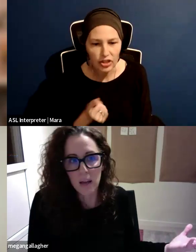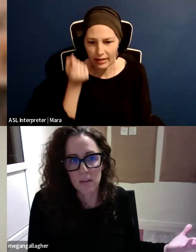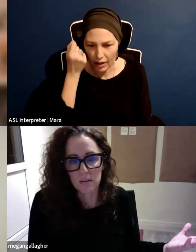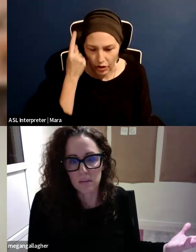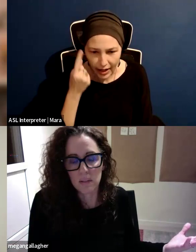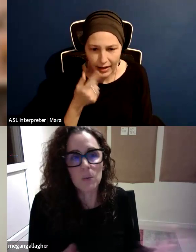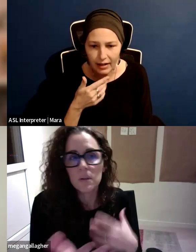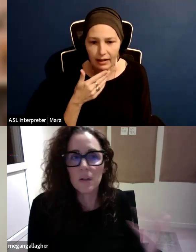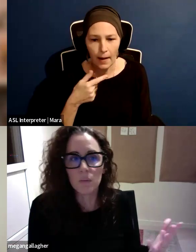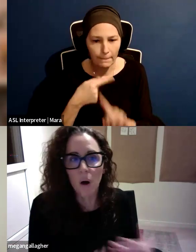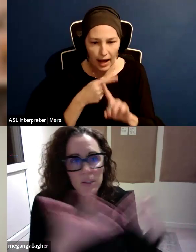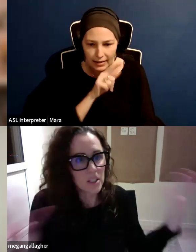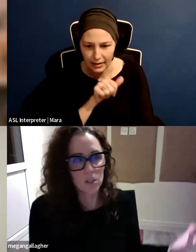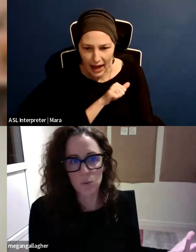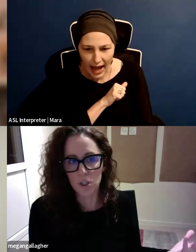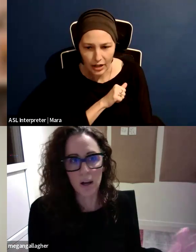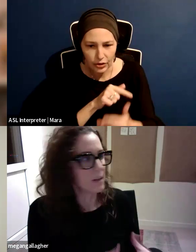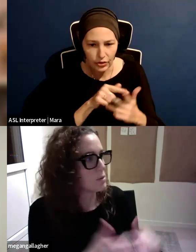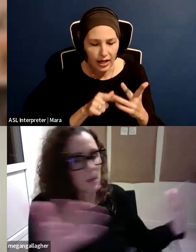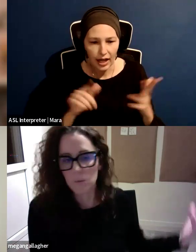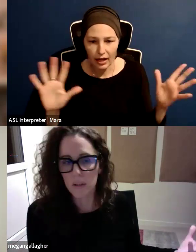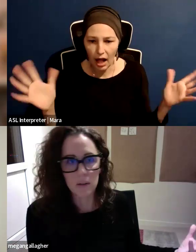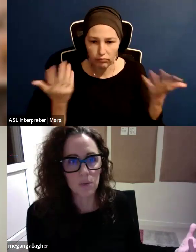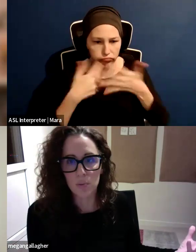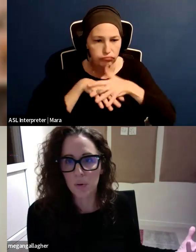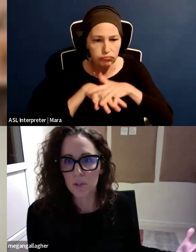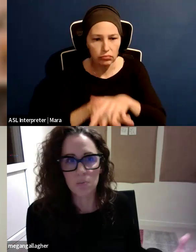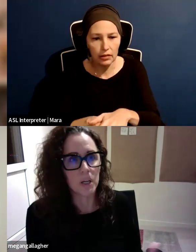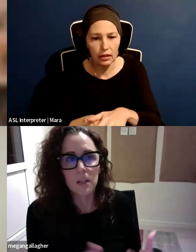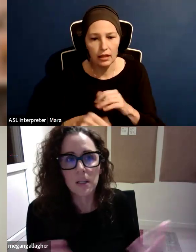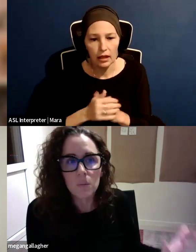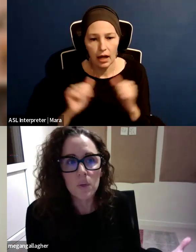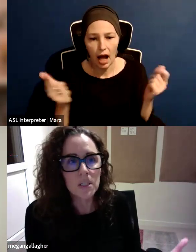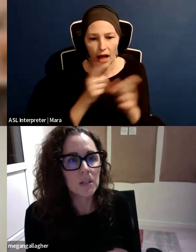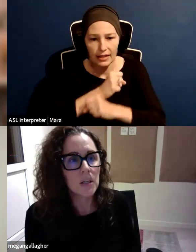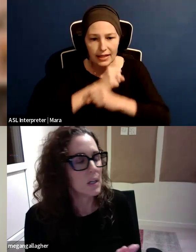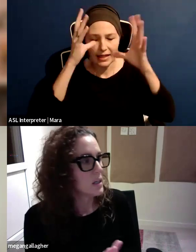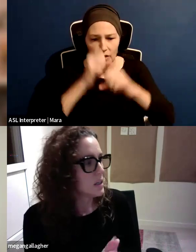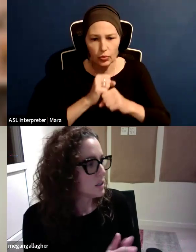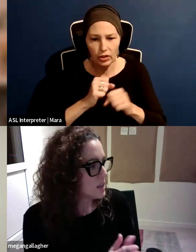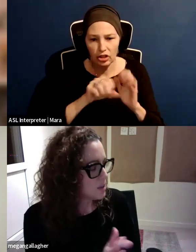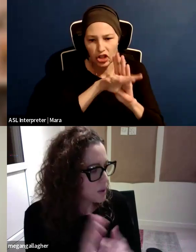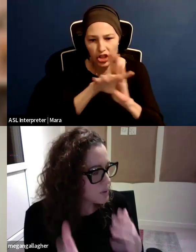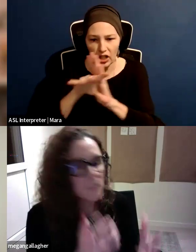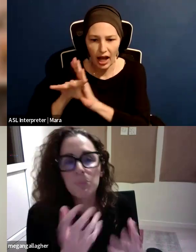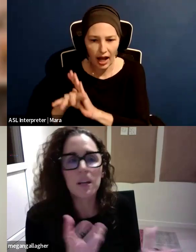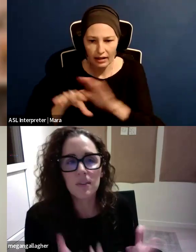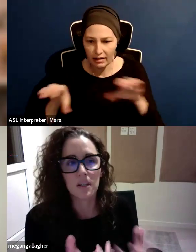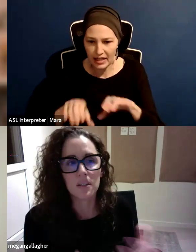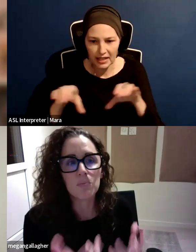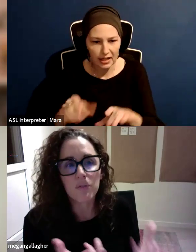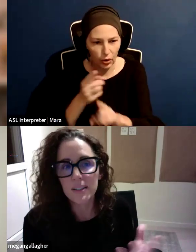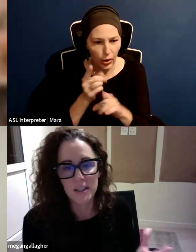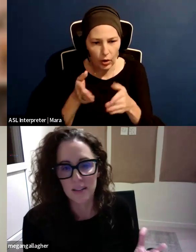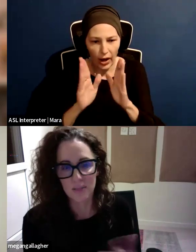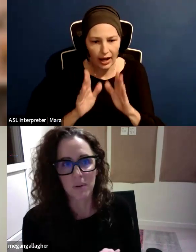came together. Like all the scenes were shot. They were done the way that they were supposed to be. Like it wasn't prohibited.